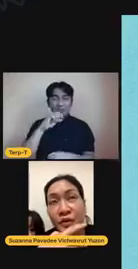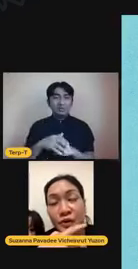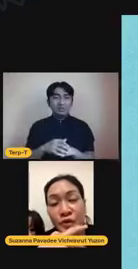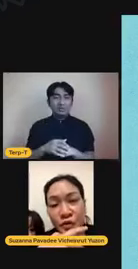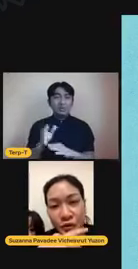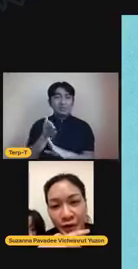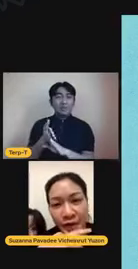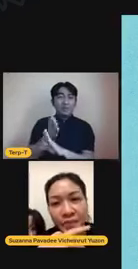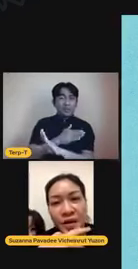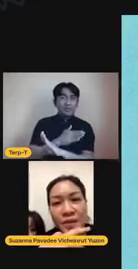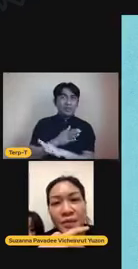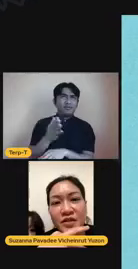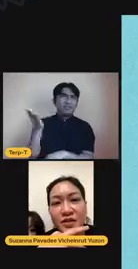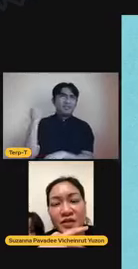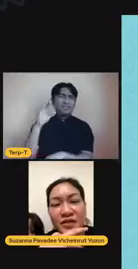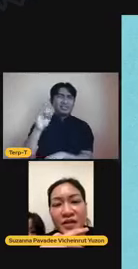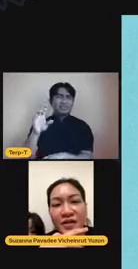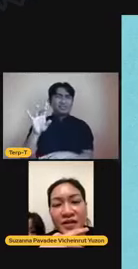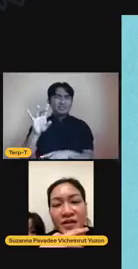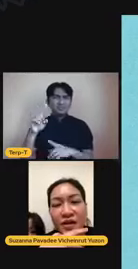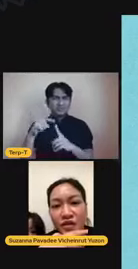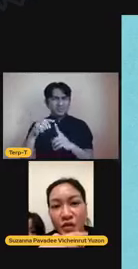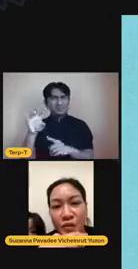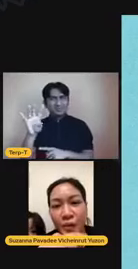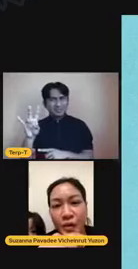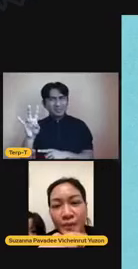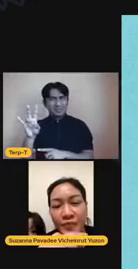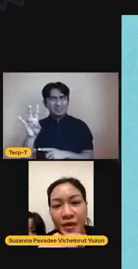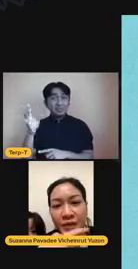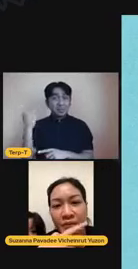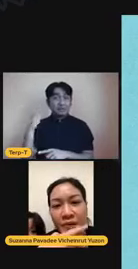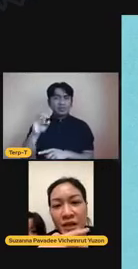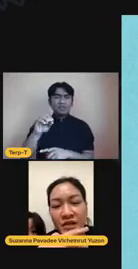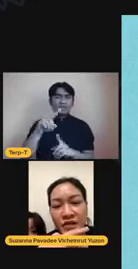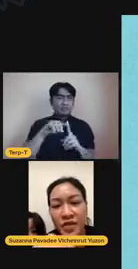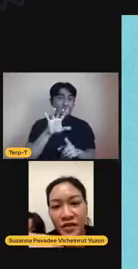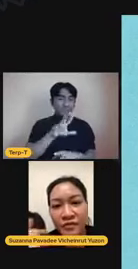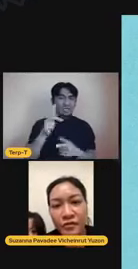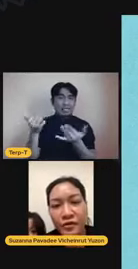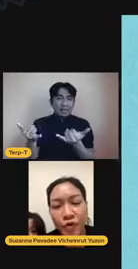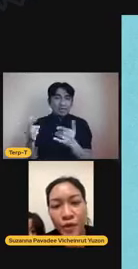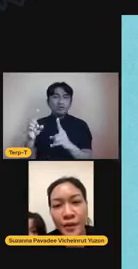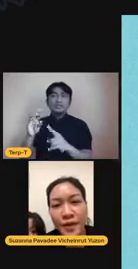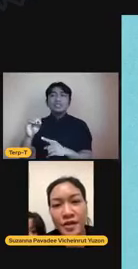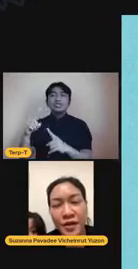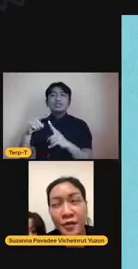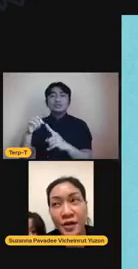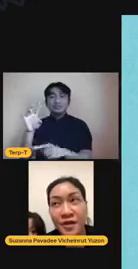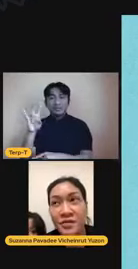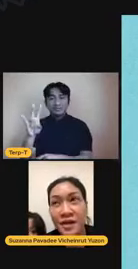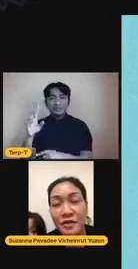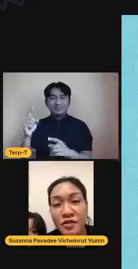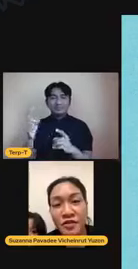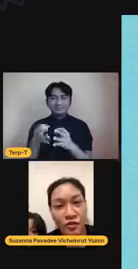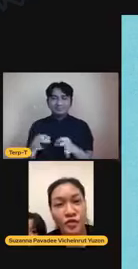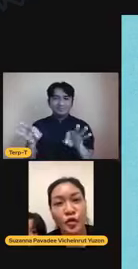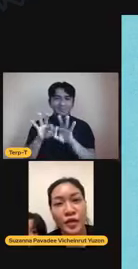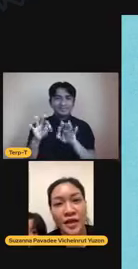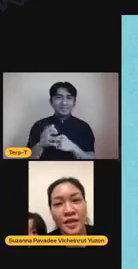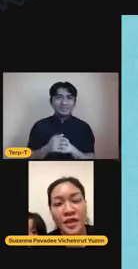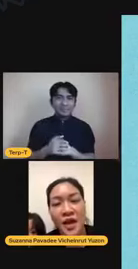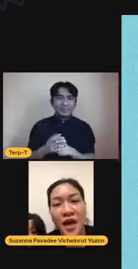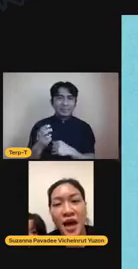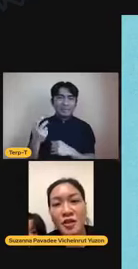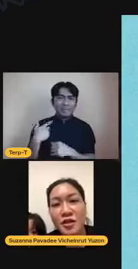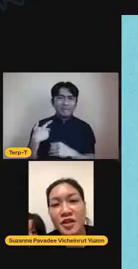it was 0 to 3, but 0 to 7 is also important, because they're still form. That's like when it counts to